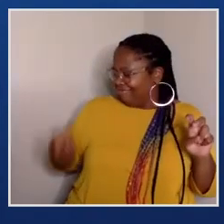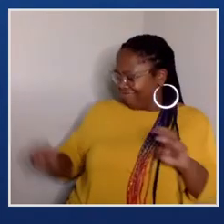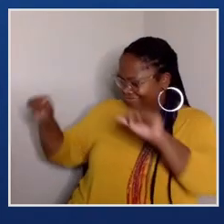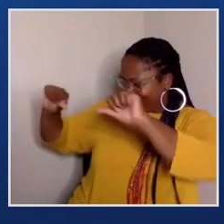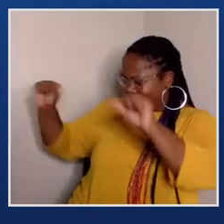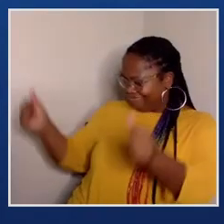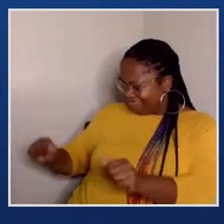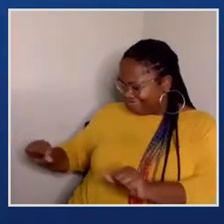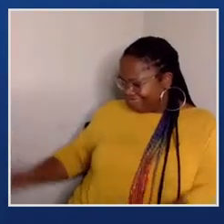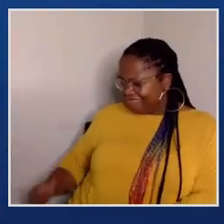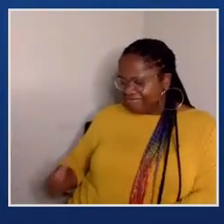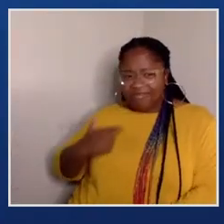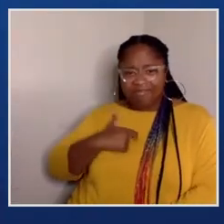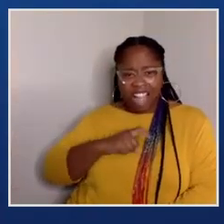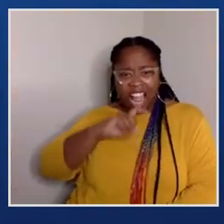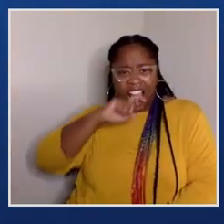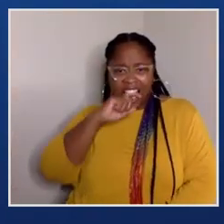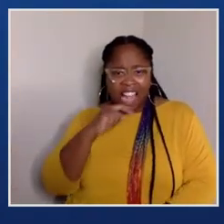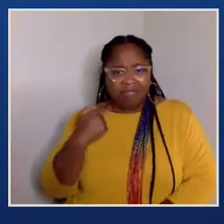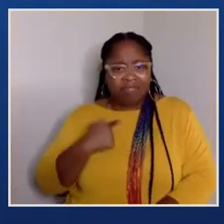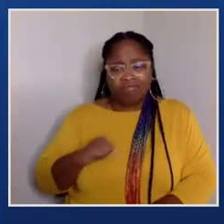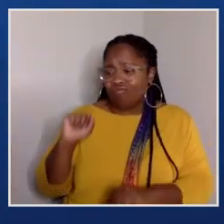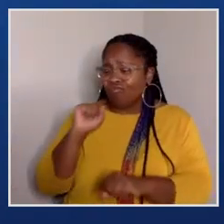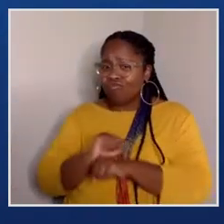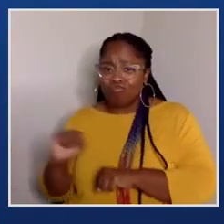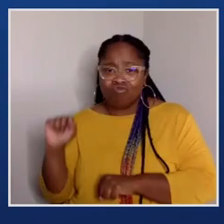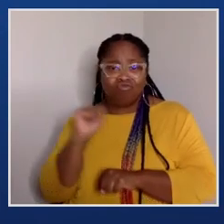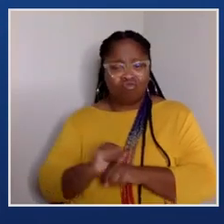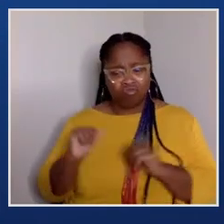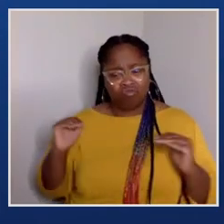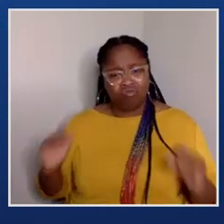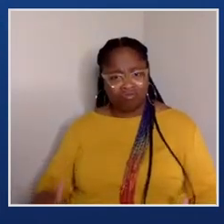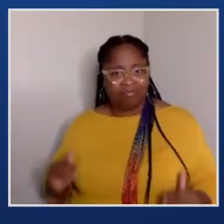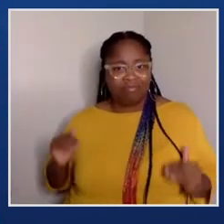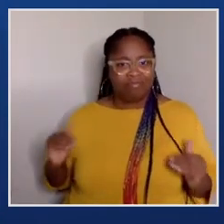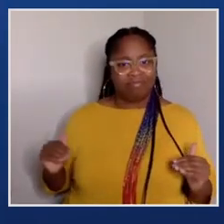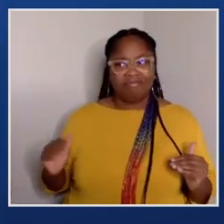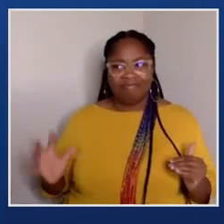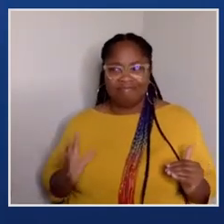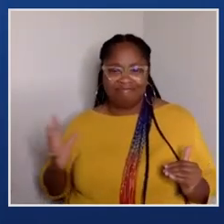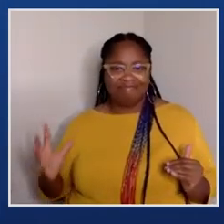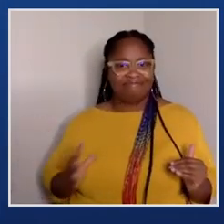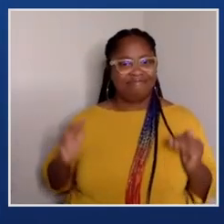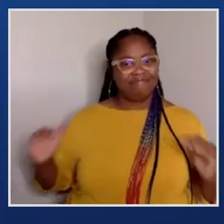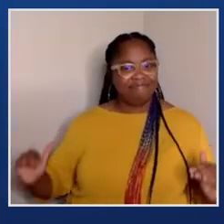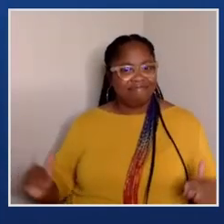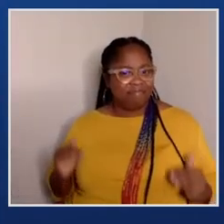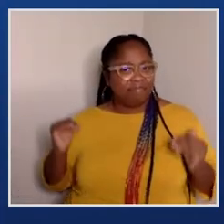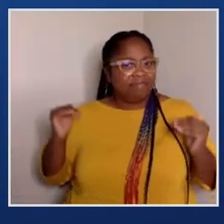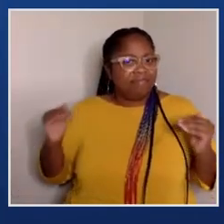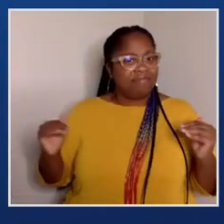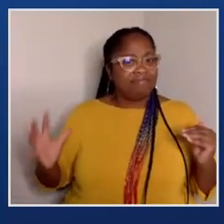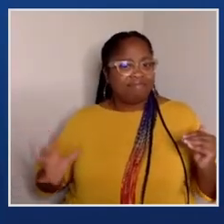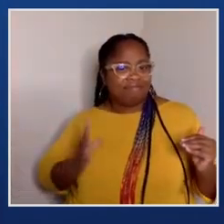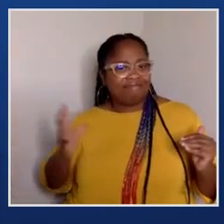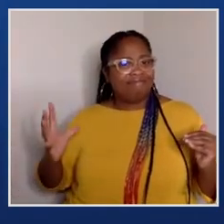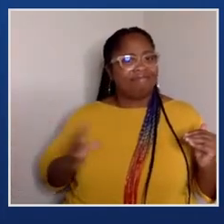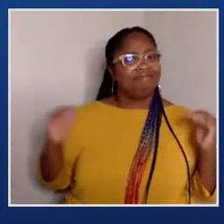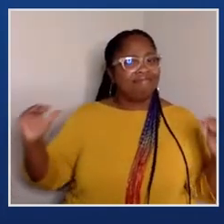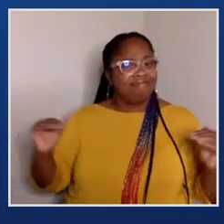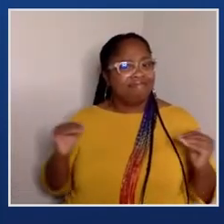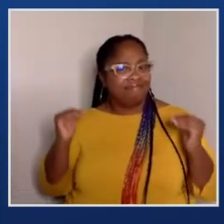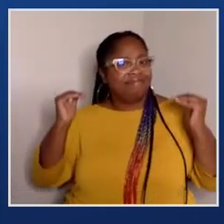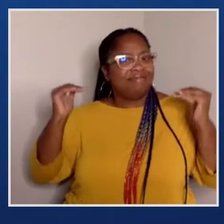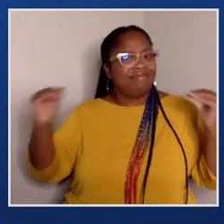work. I'm on a new level. I'm on a new level. I'm on a new level. I'm on a new